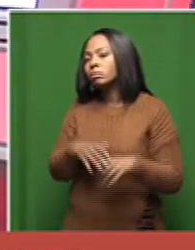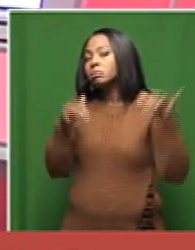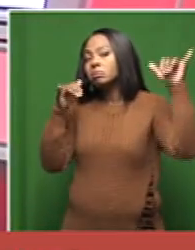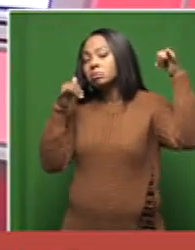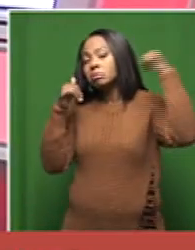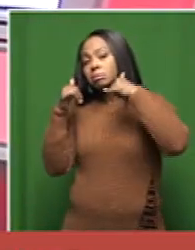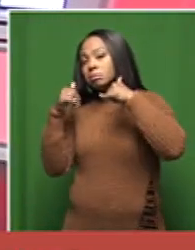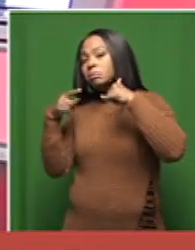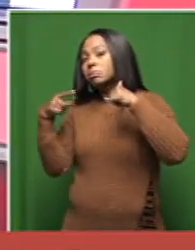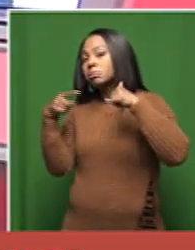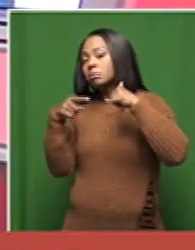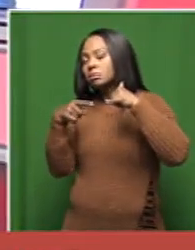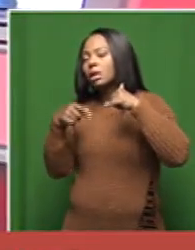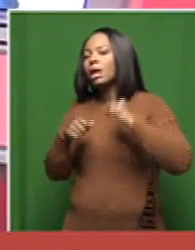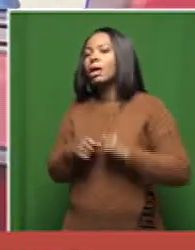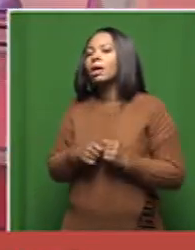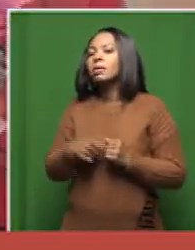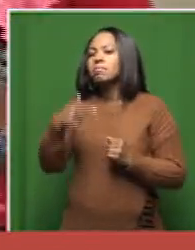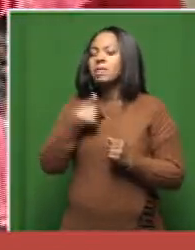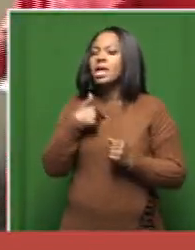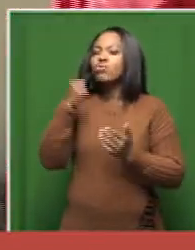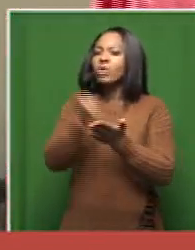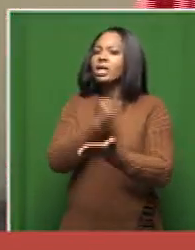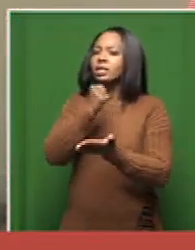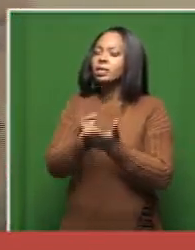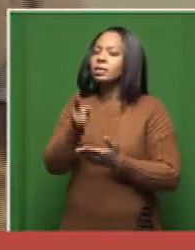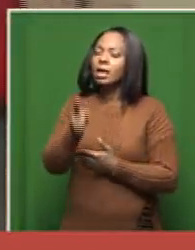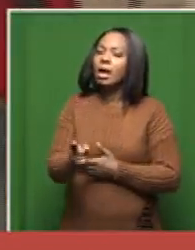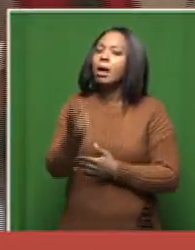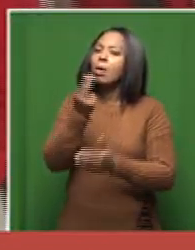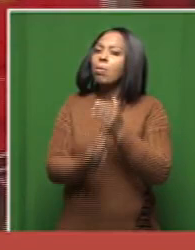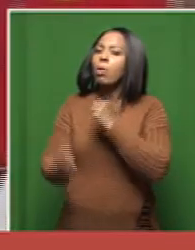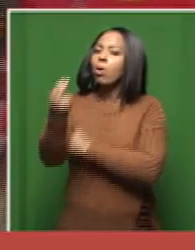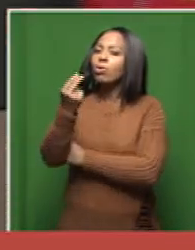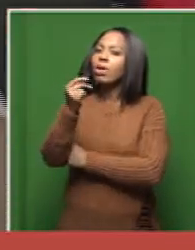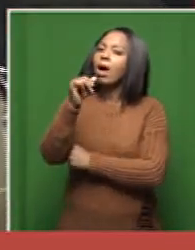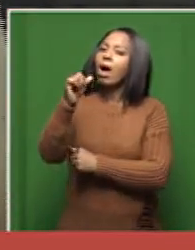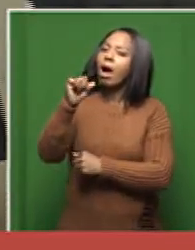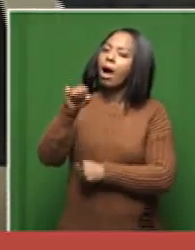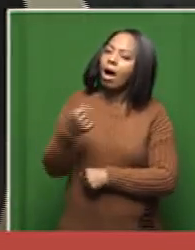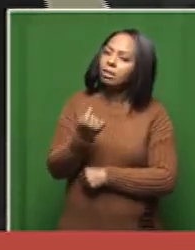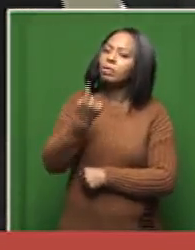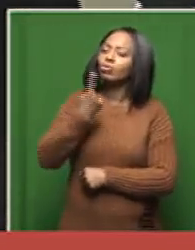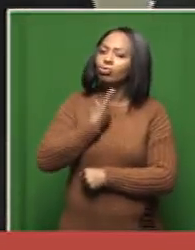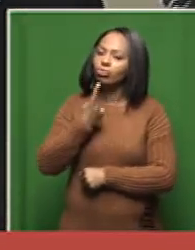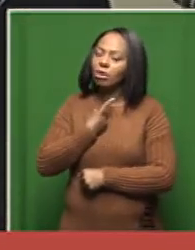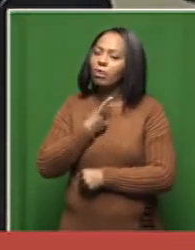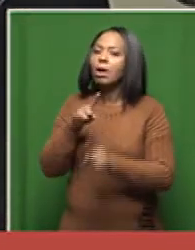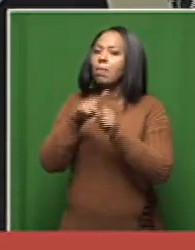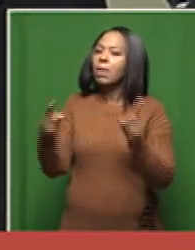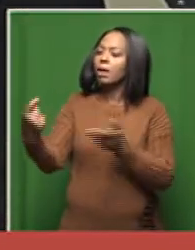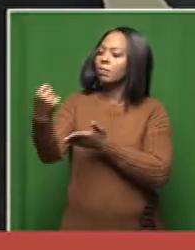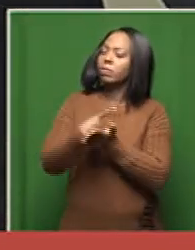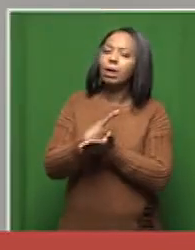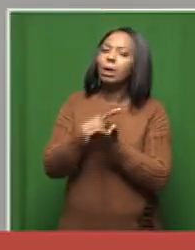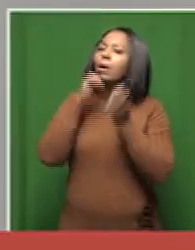Yes, I have registered for both my husband and myself, but I have received no SMS